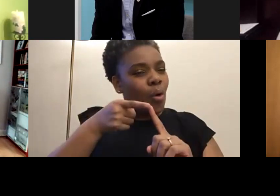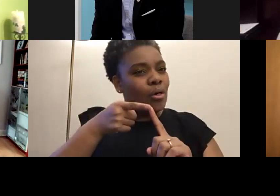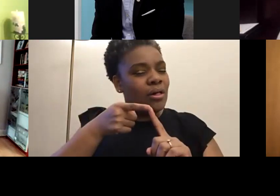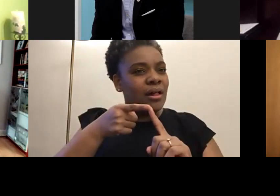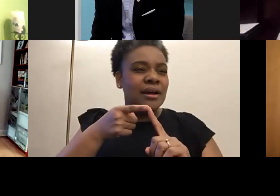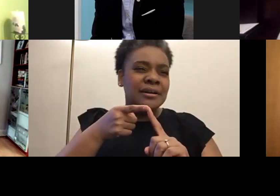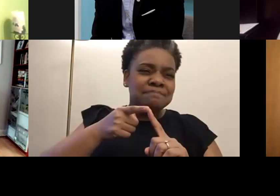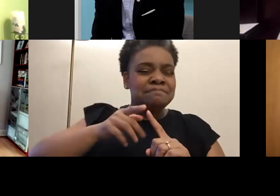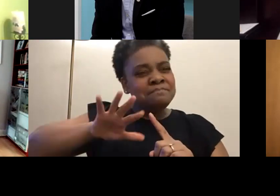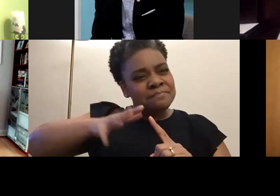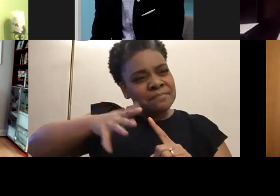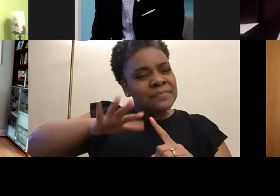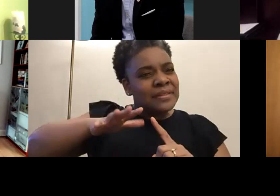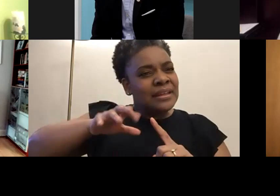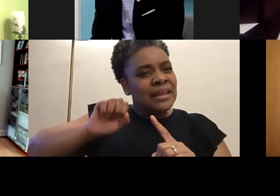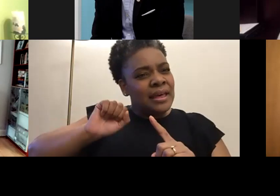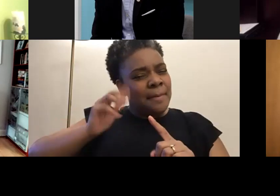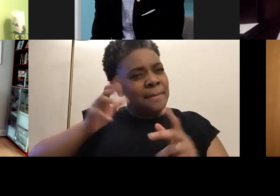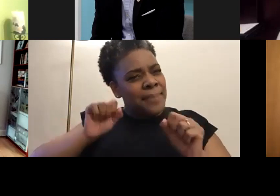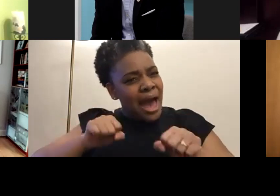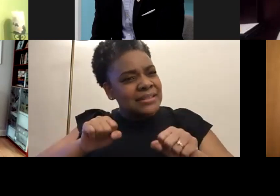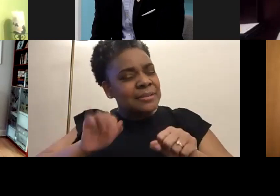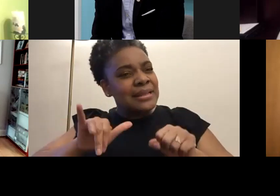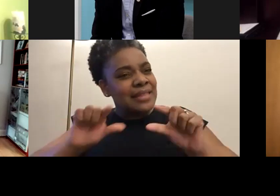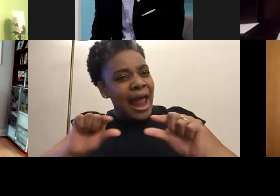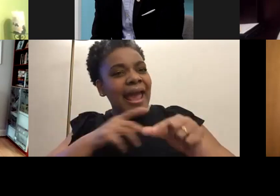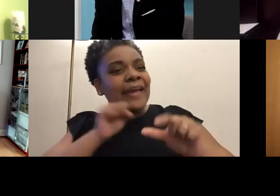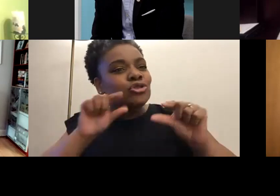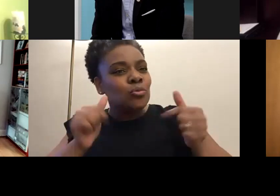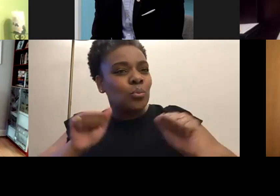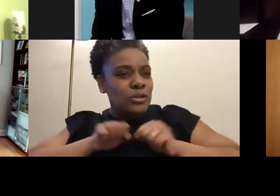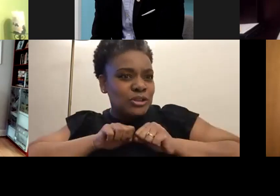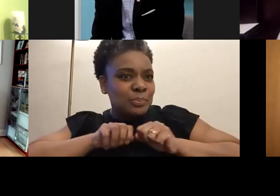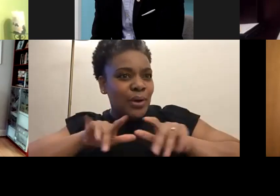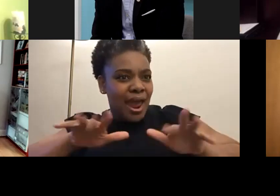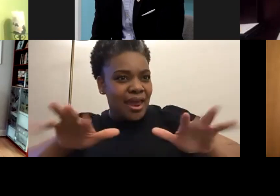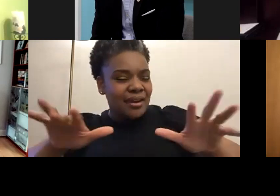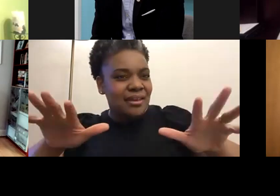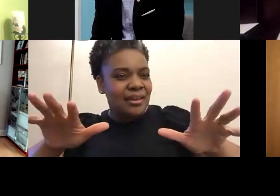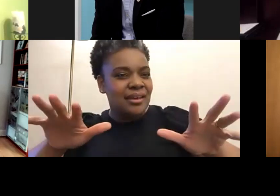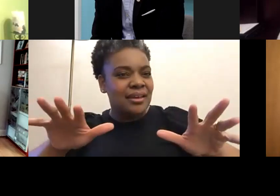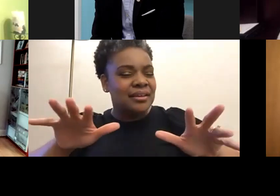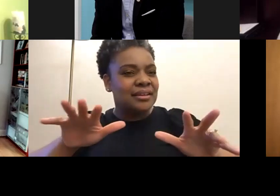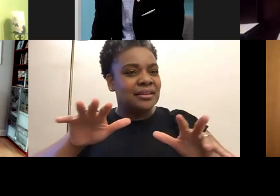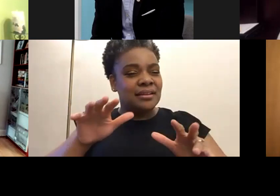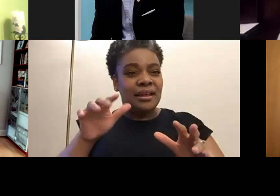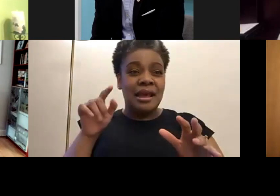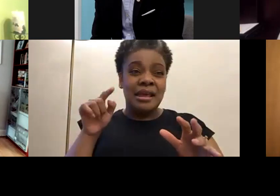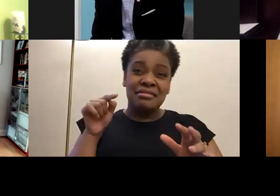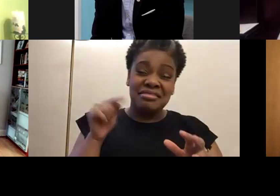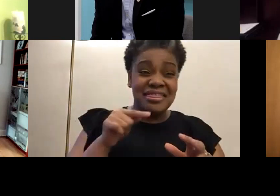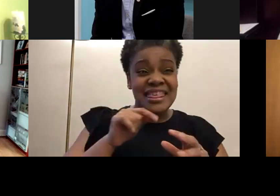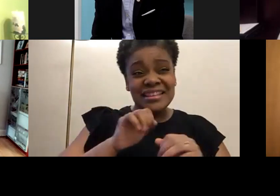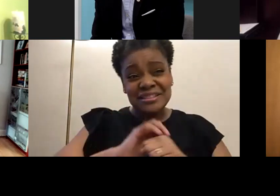most likely to be kind of spreaders of the virus. We're still getting data. Fortunately, this virus doesn't seem to have a